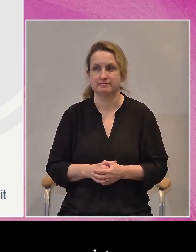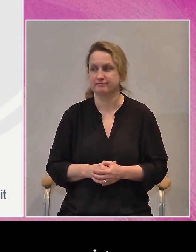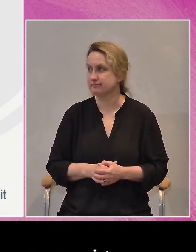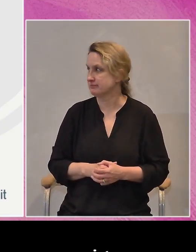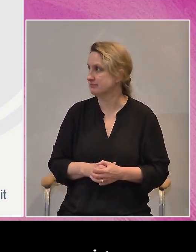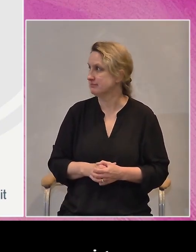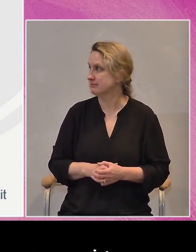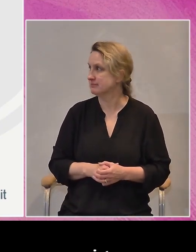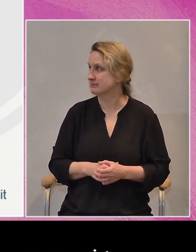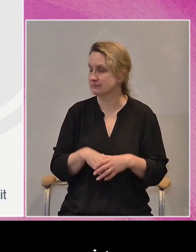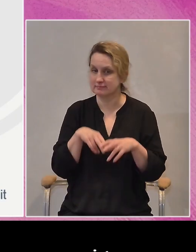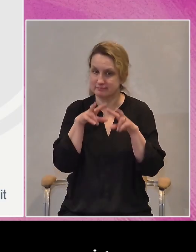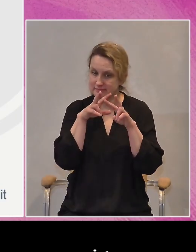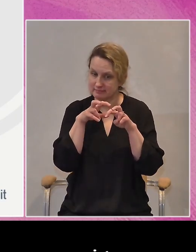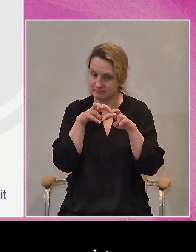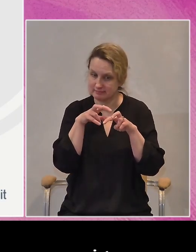general.